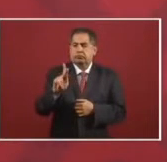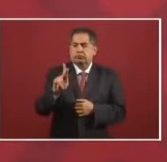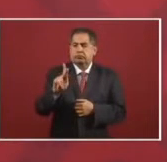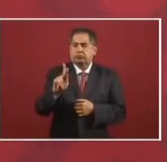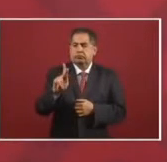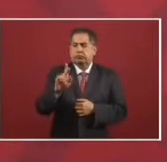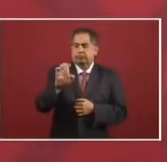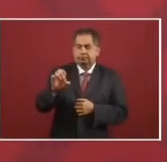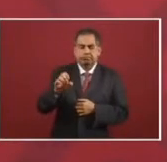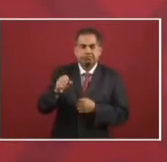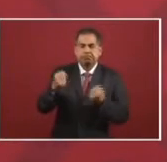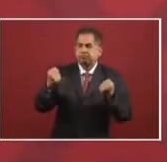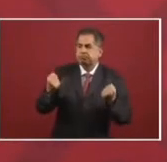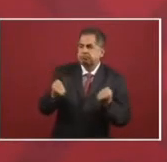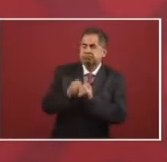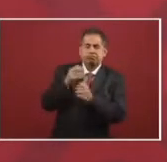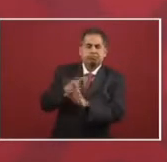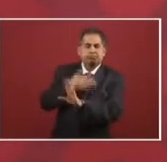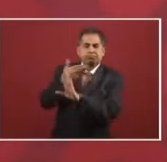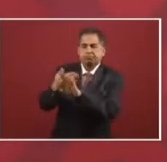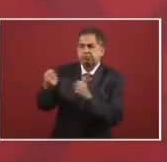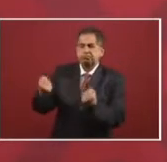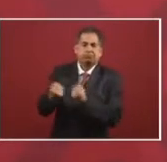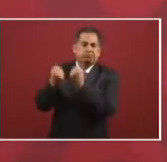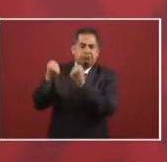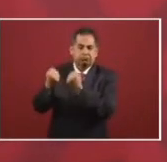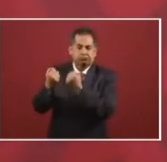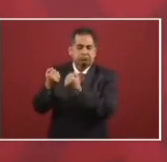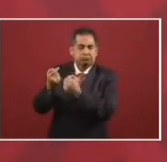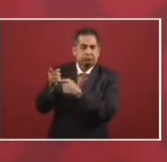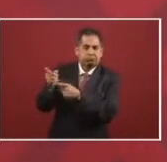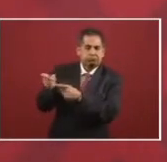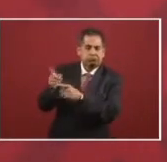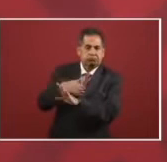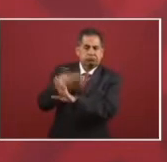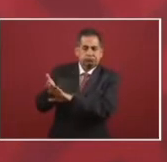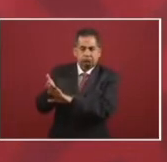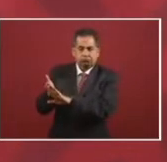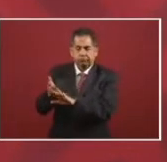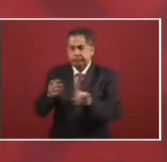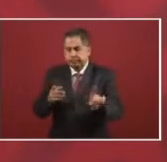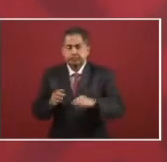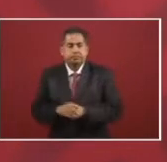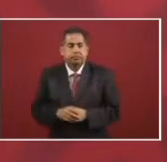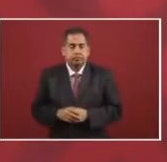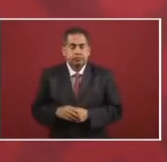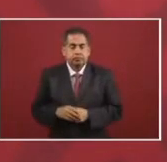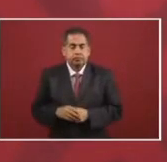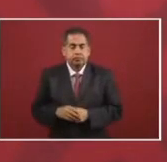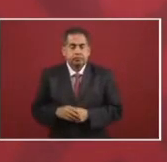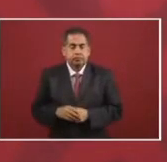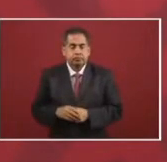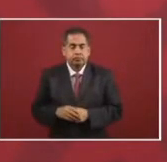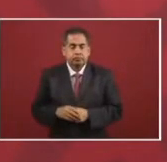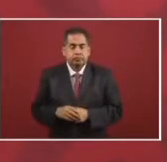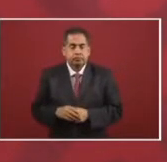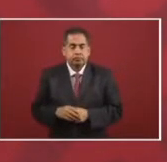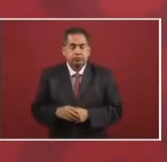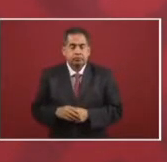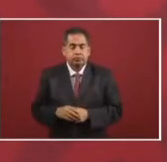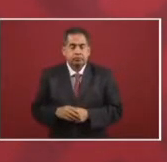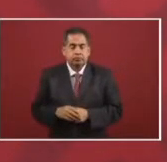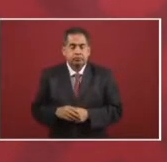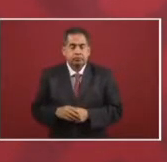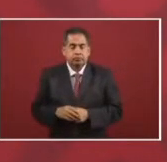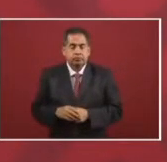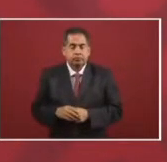And he said, why? Como ustedes saben, se dio a conocer un reporte de la Organización de Estados Americanos. As you know, there had